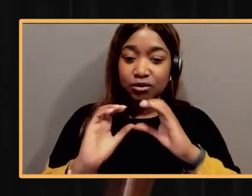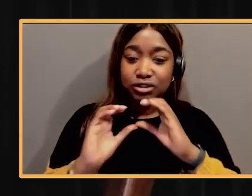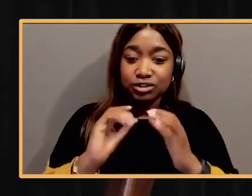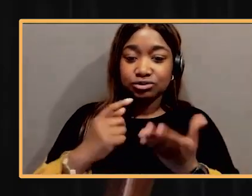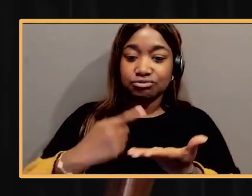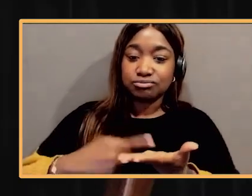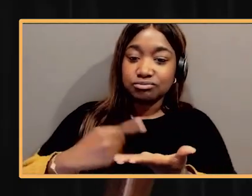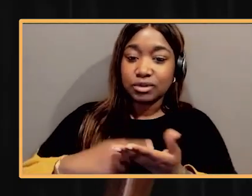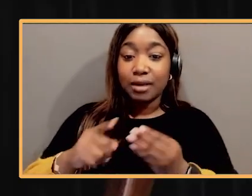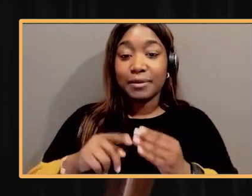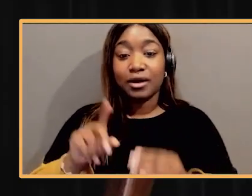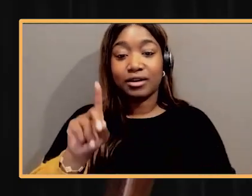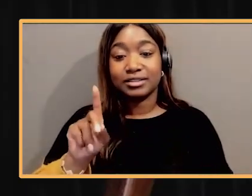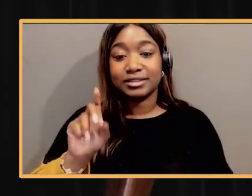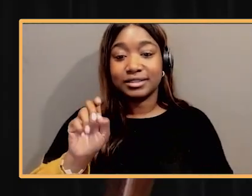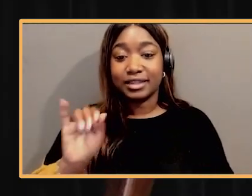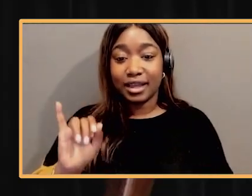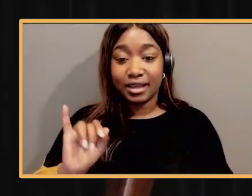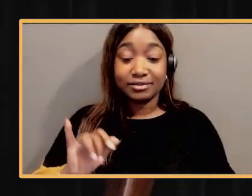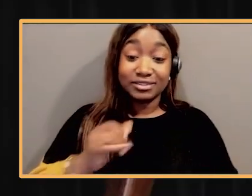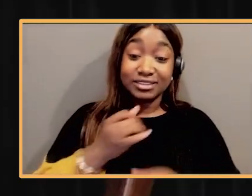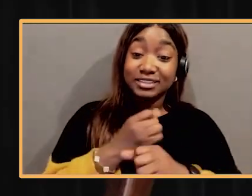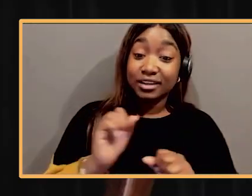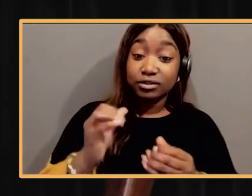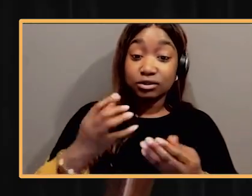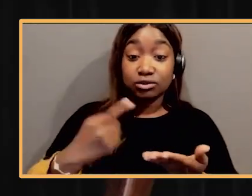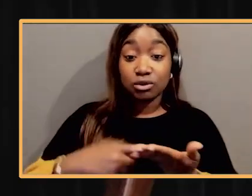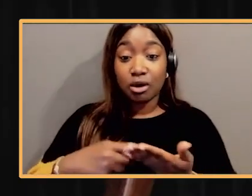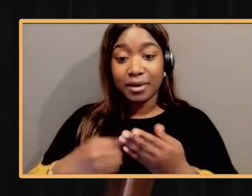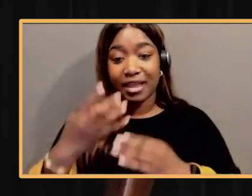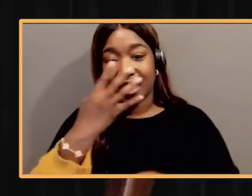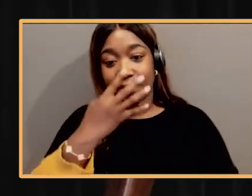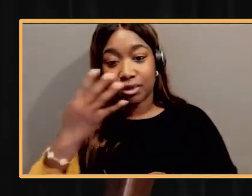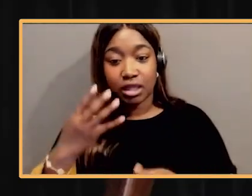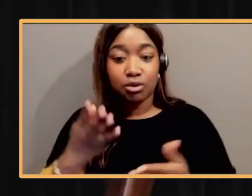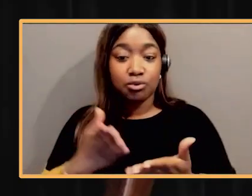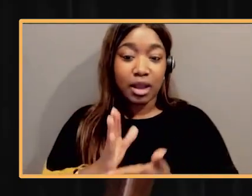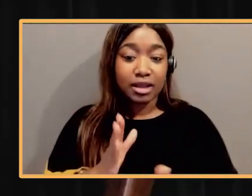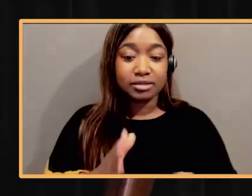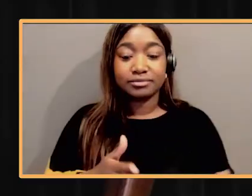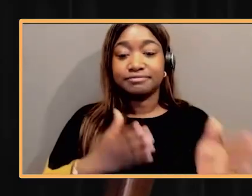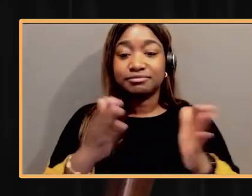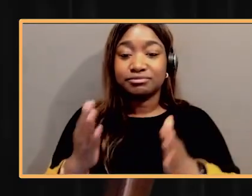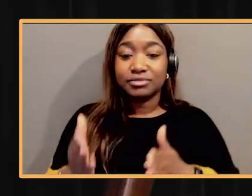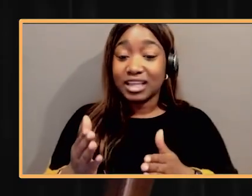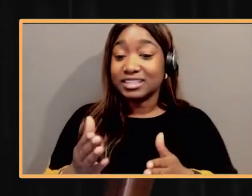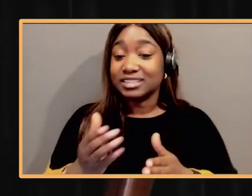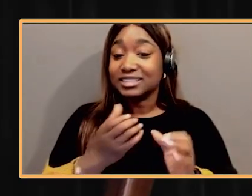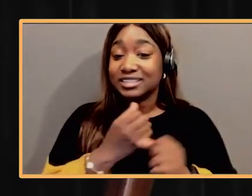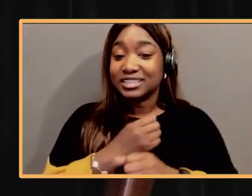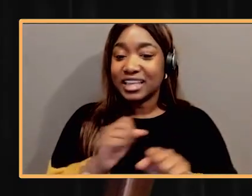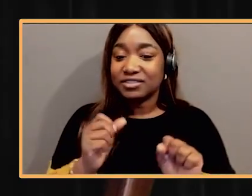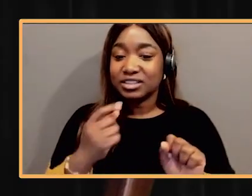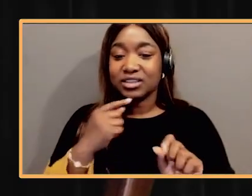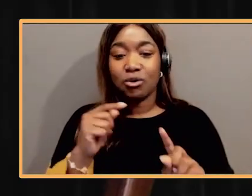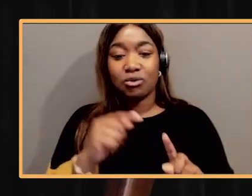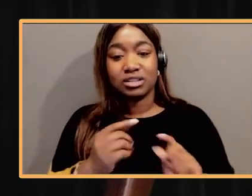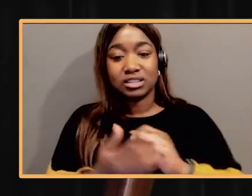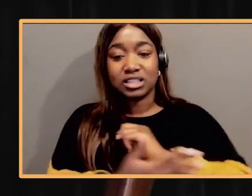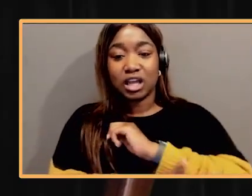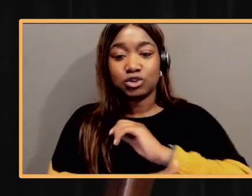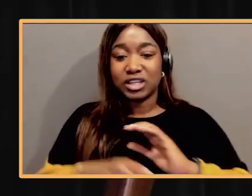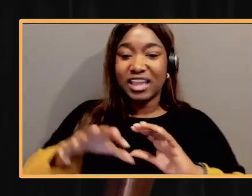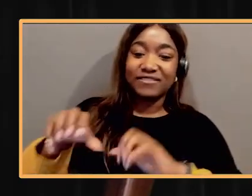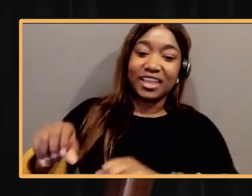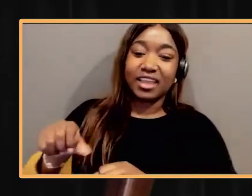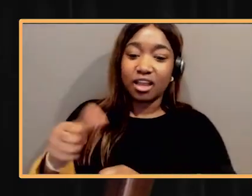it was safe to talk about immigrant rights, where it was safe to say, a country invading another is a